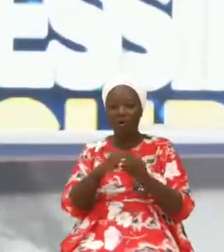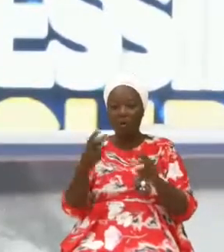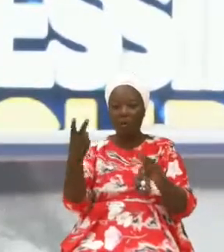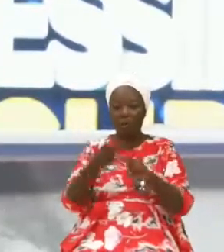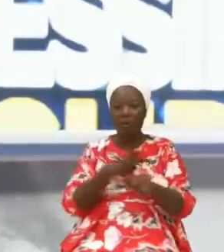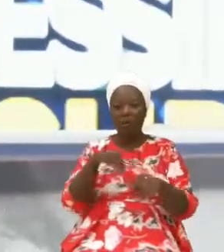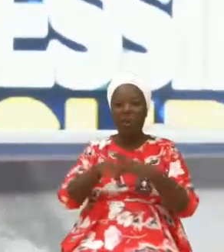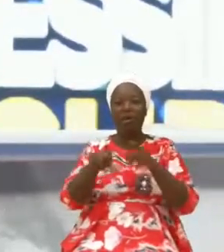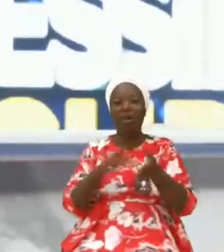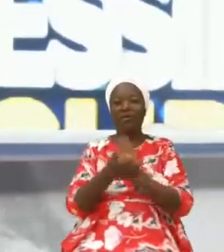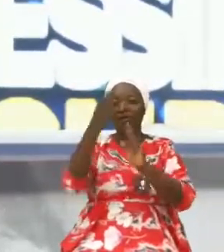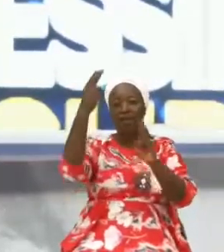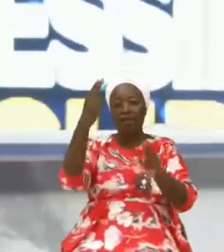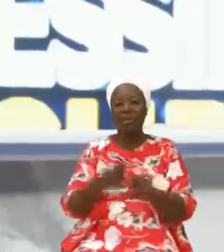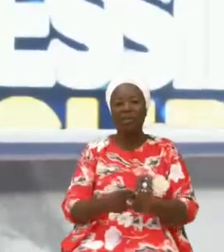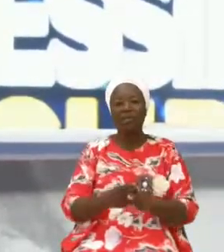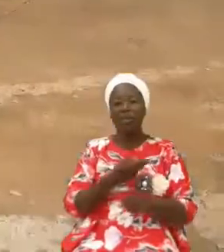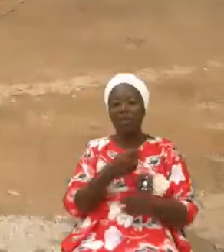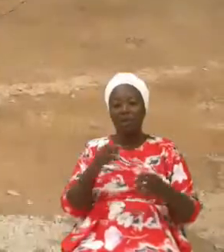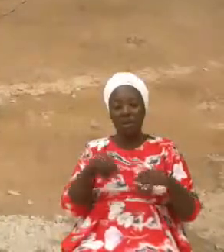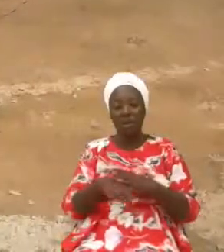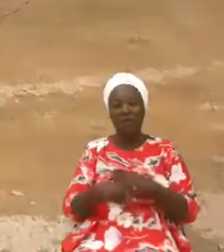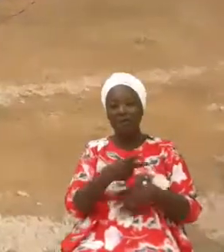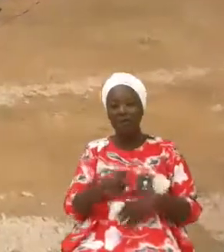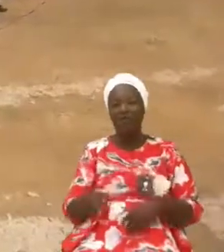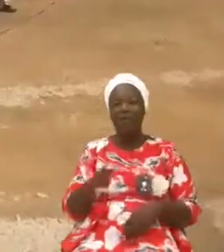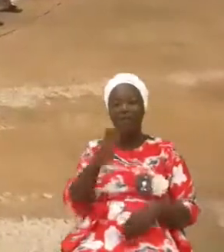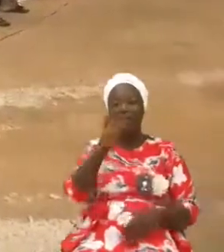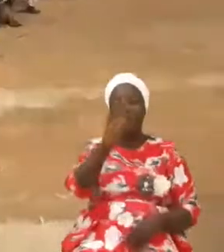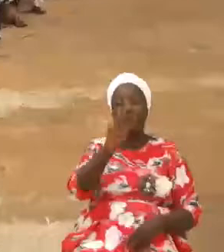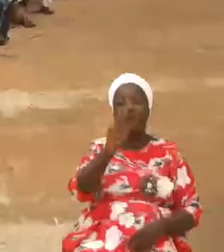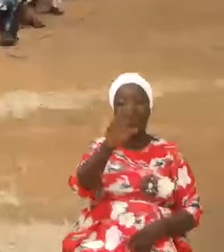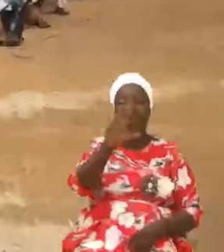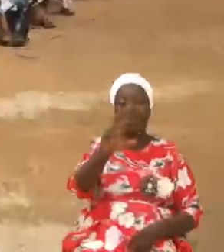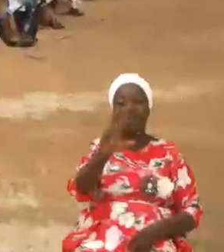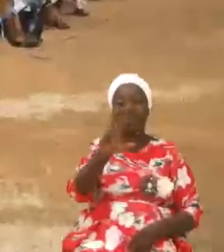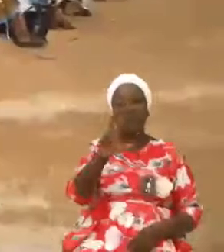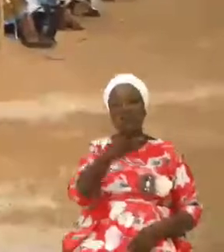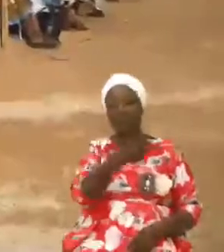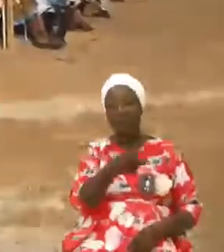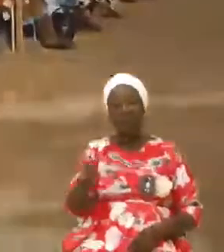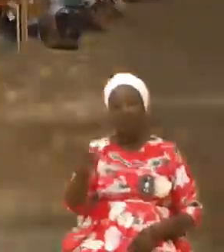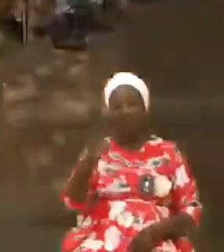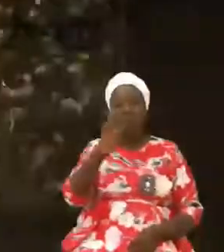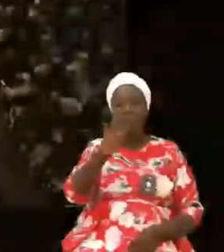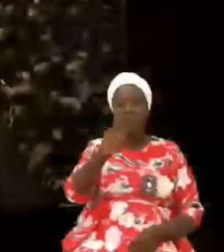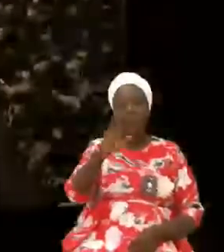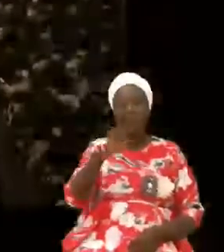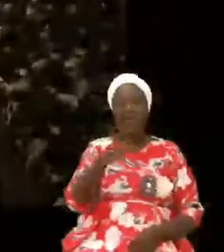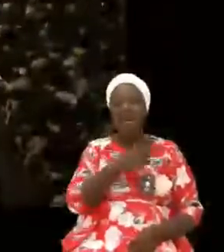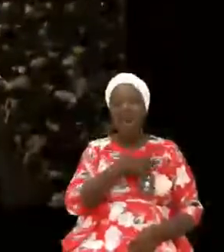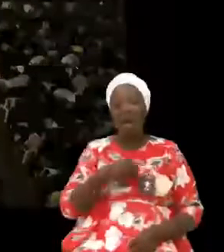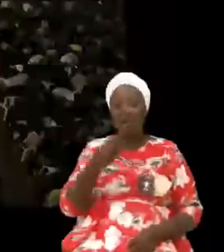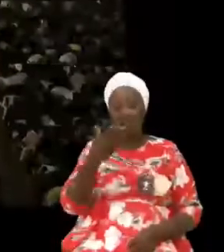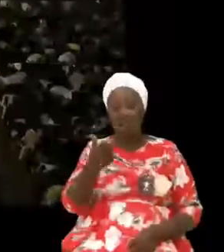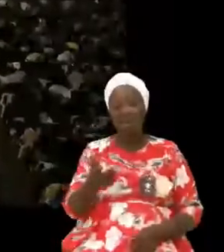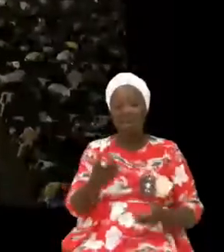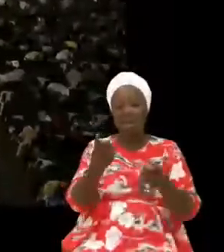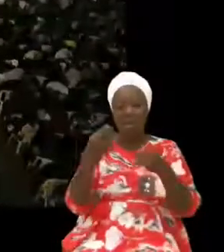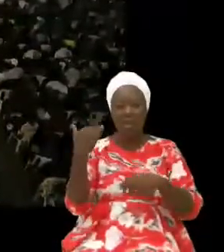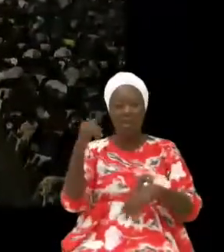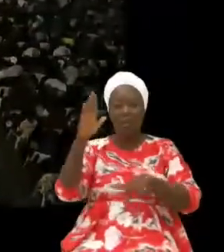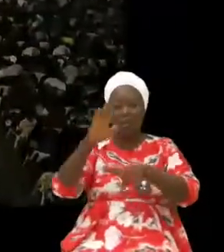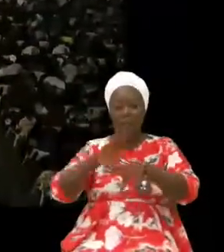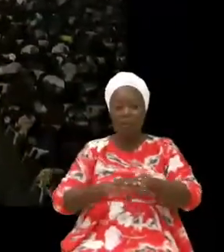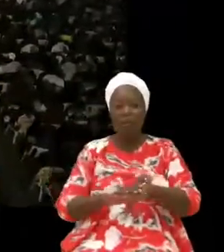will be multiplied in your life. Look at verse 43 there. Verse 43, it tells us in